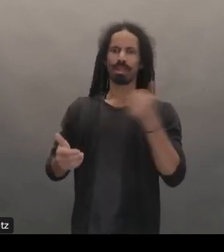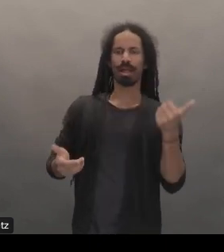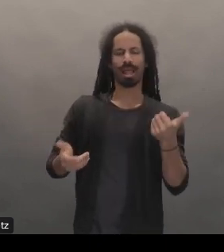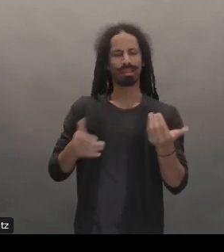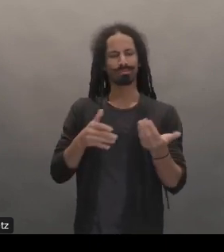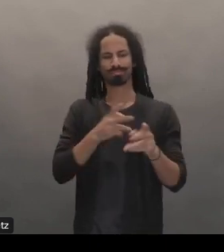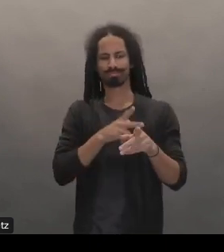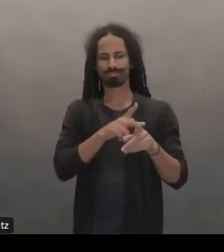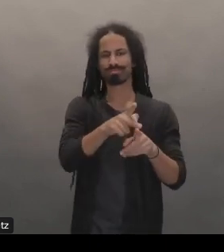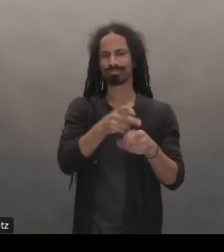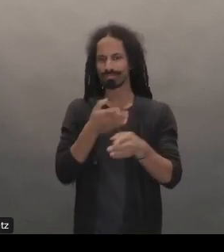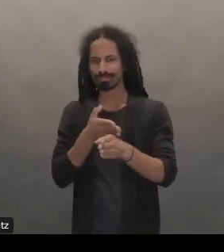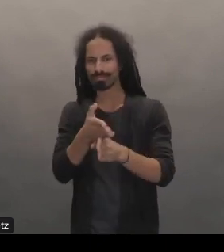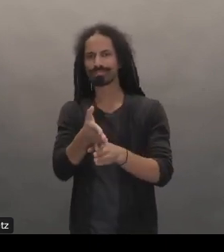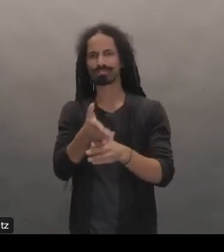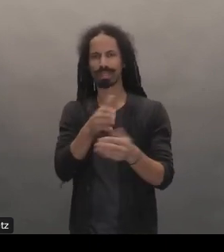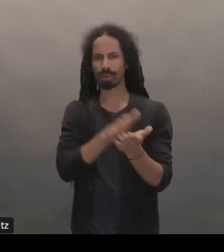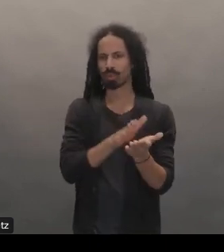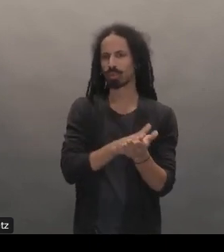right? So having